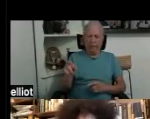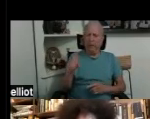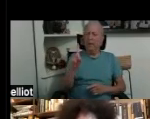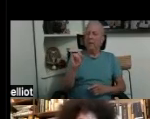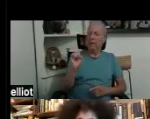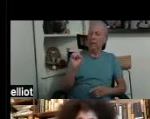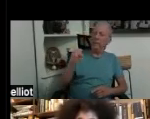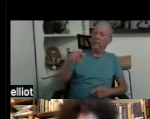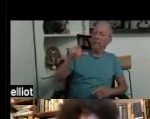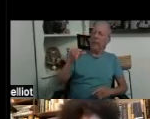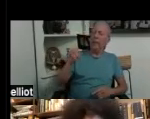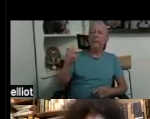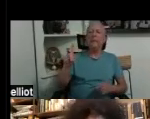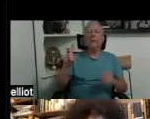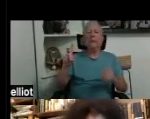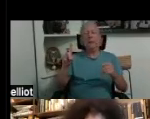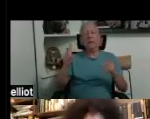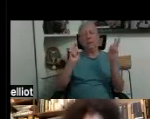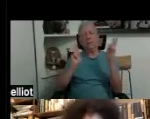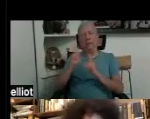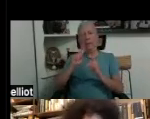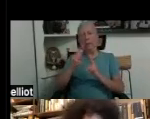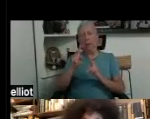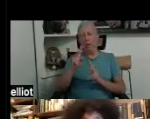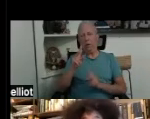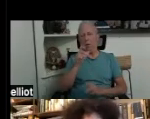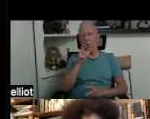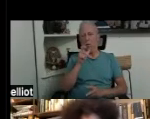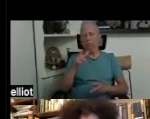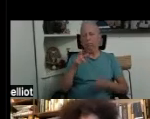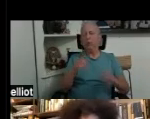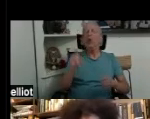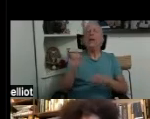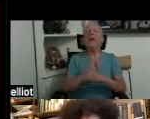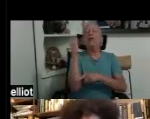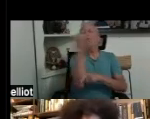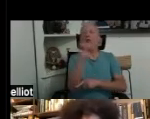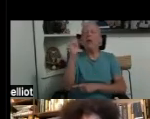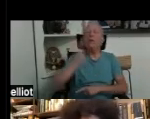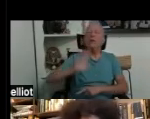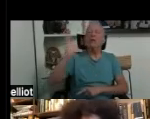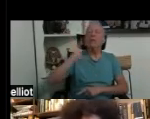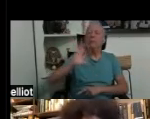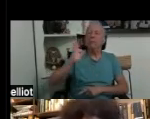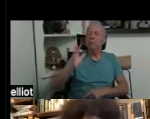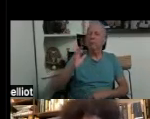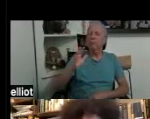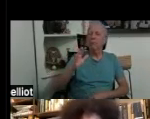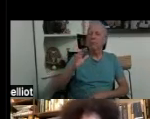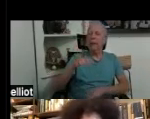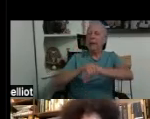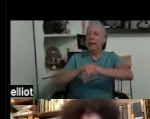of the mechanization and automation during the Industrial Revolution in Rochdale,